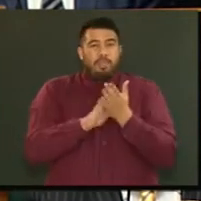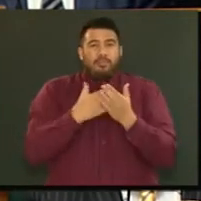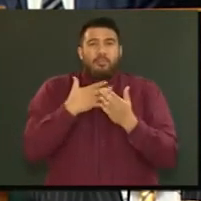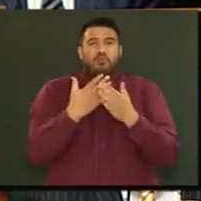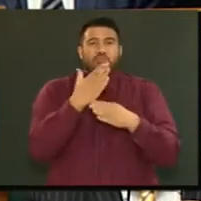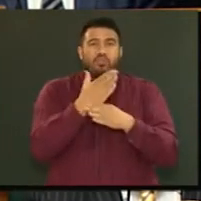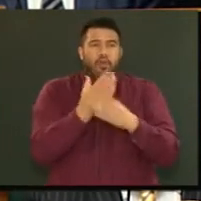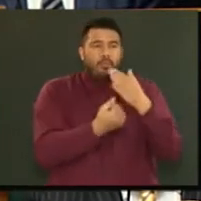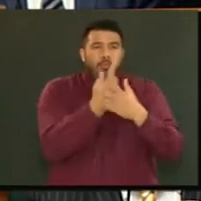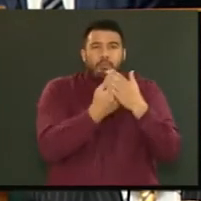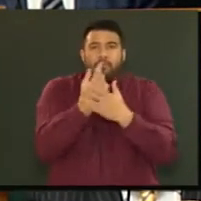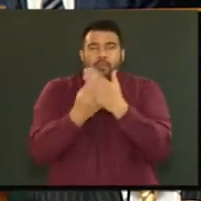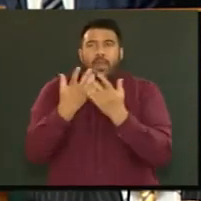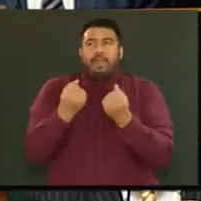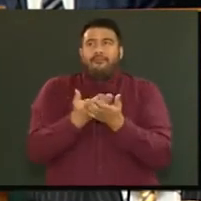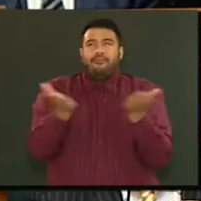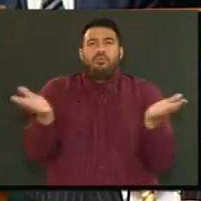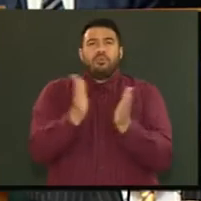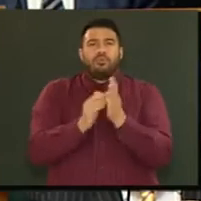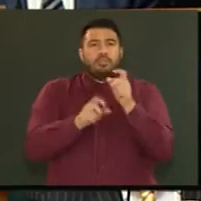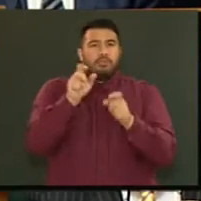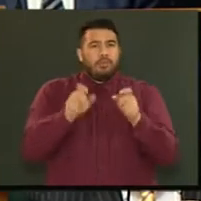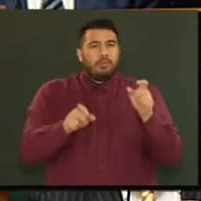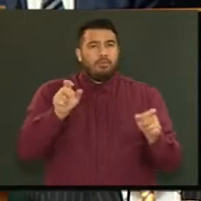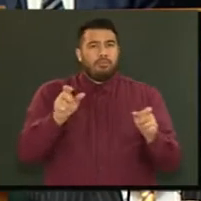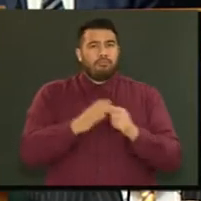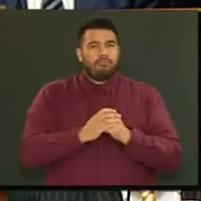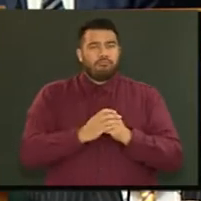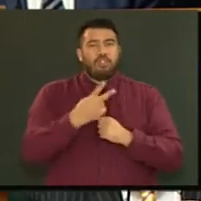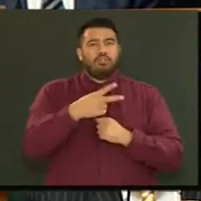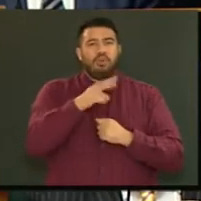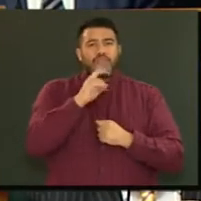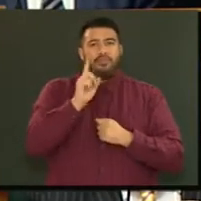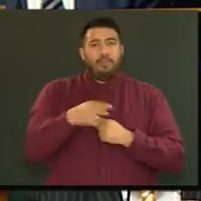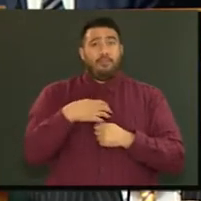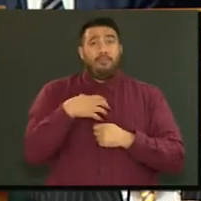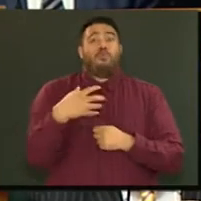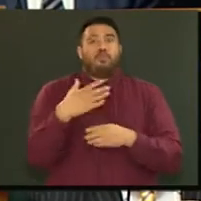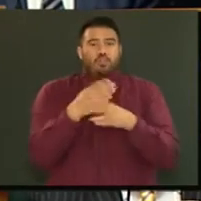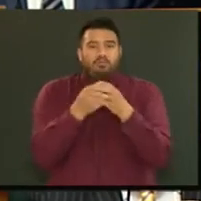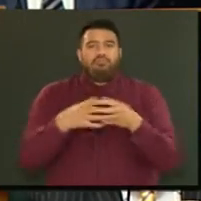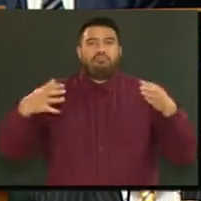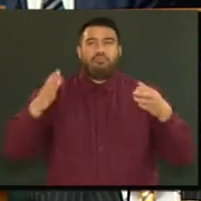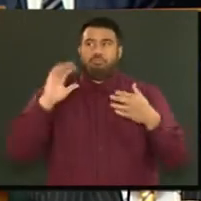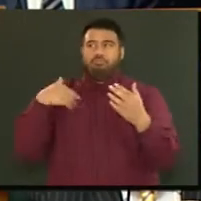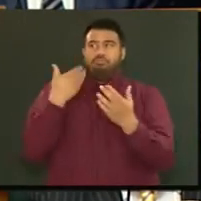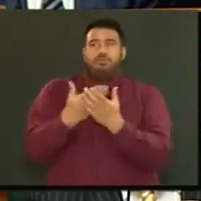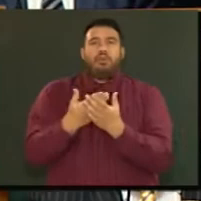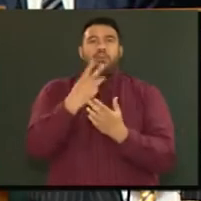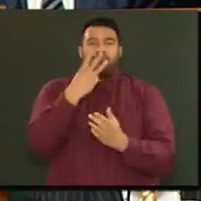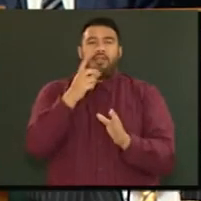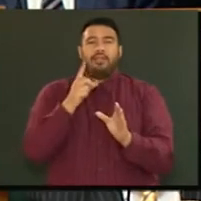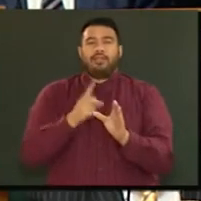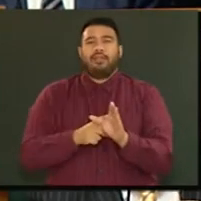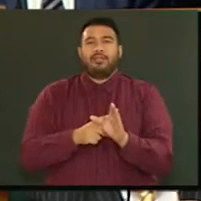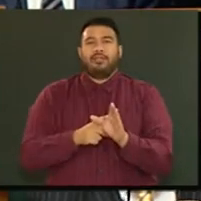Zealanders. Well over 200,000 more jobs have been created over the last